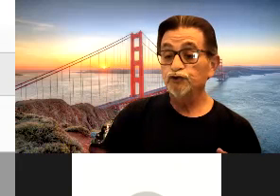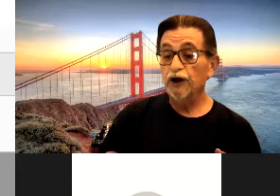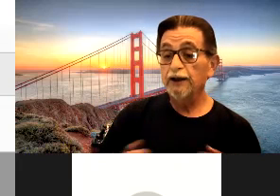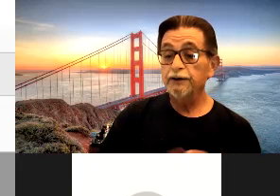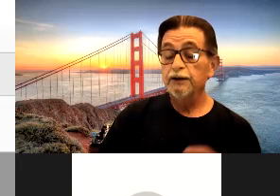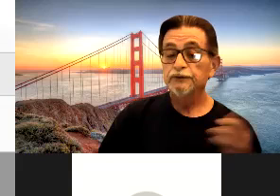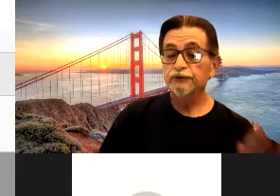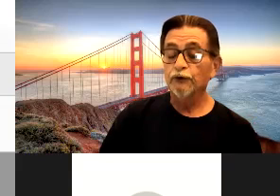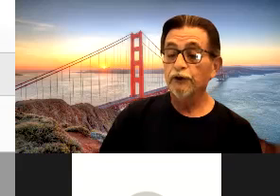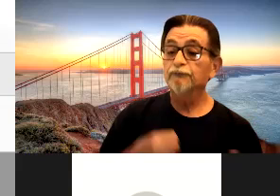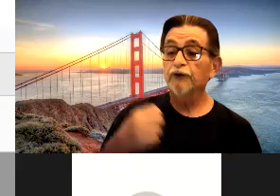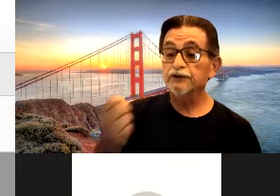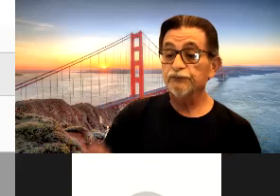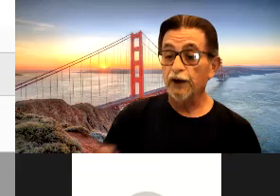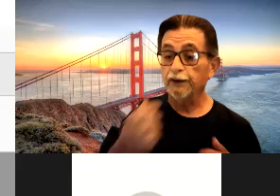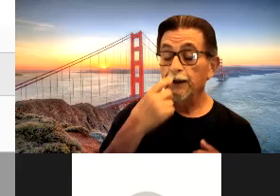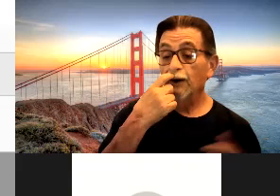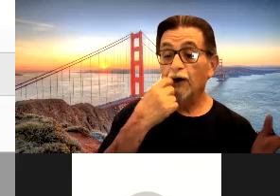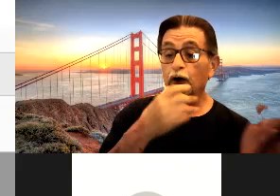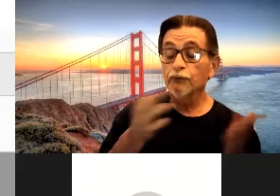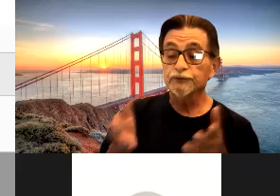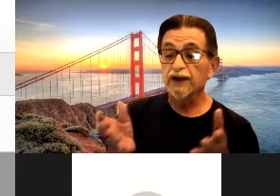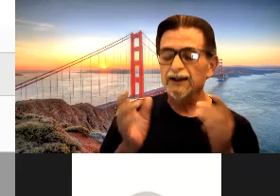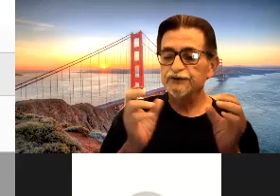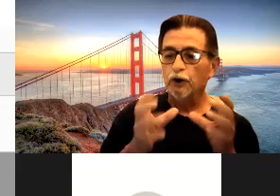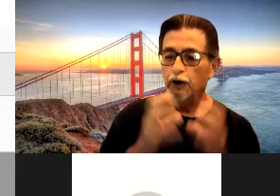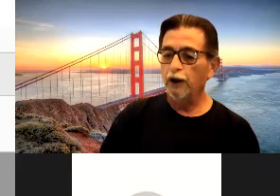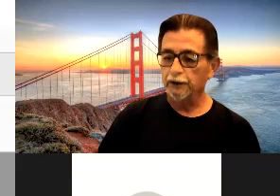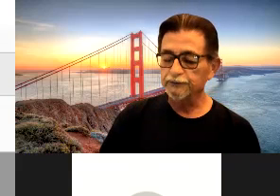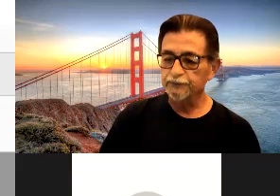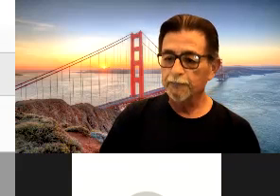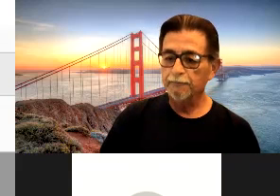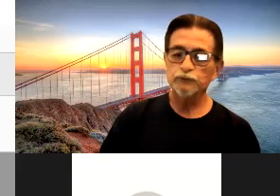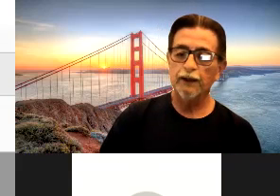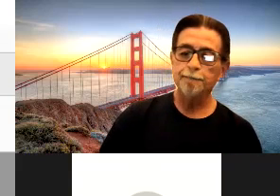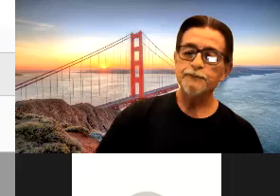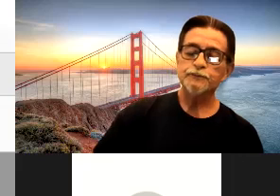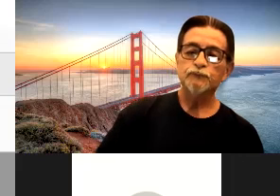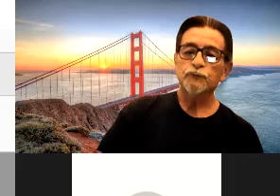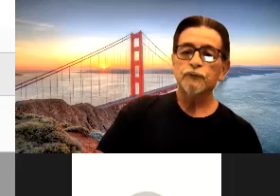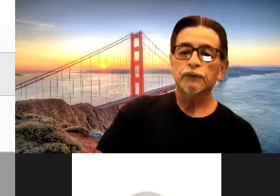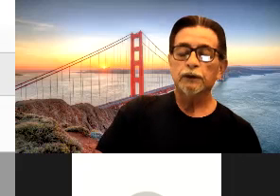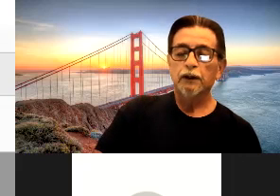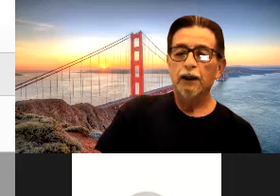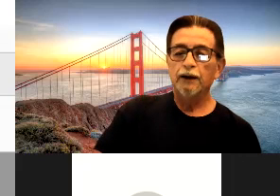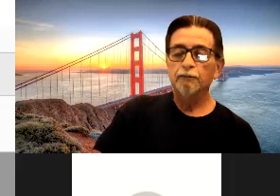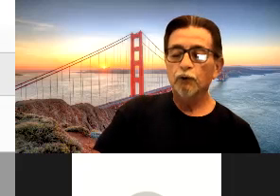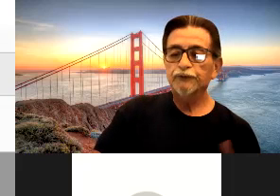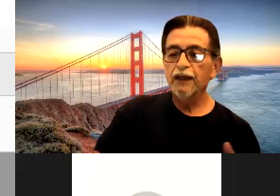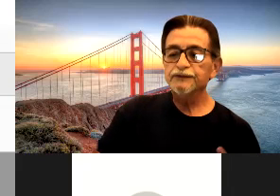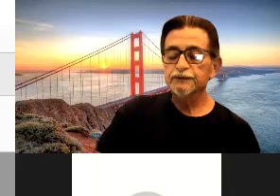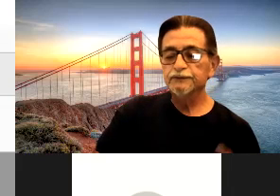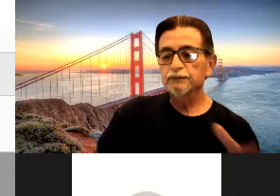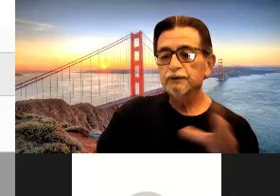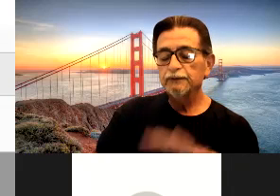sodium nitride, sodium phosphide. All those guys are ions, okay? And in